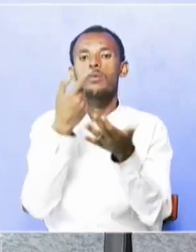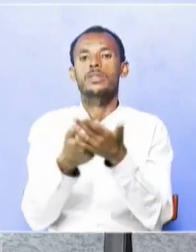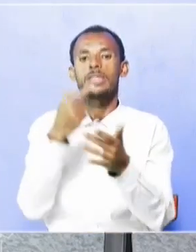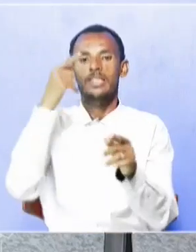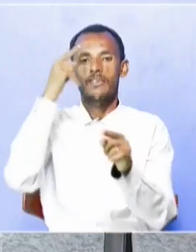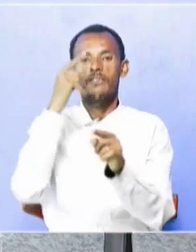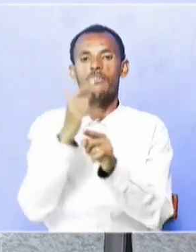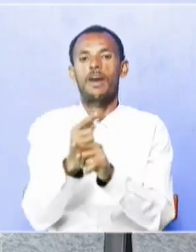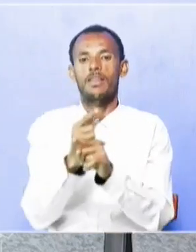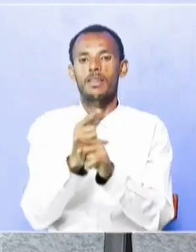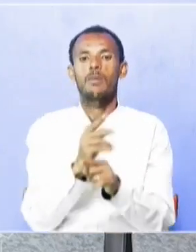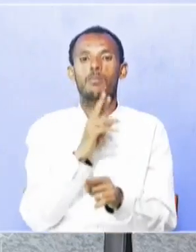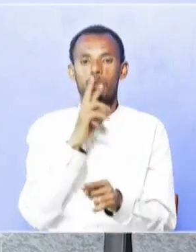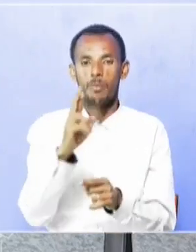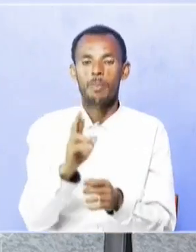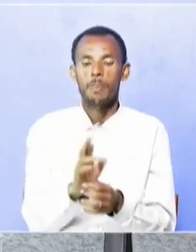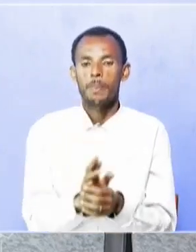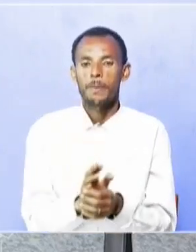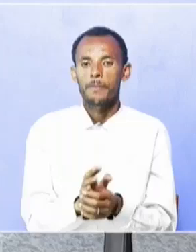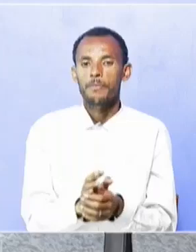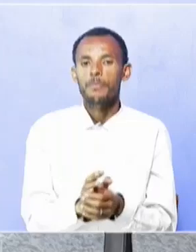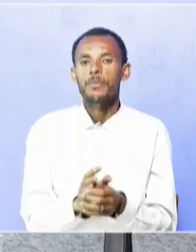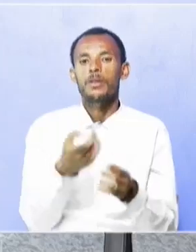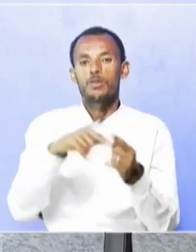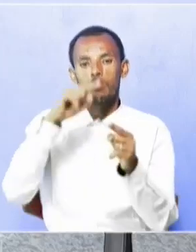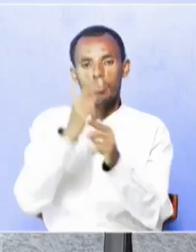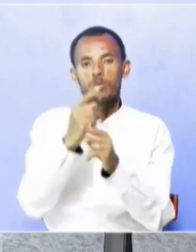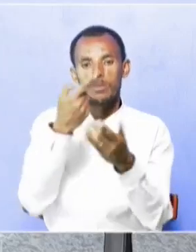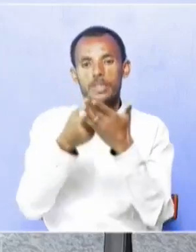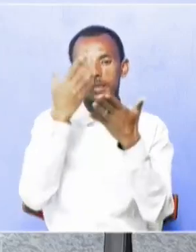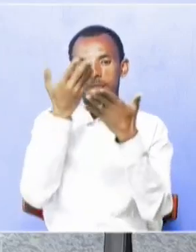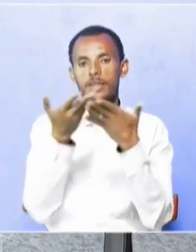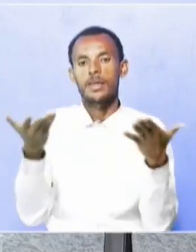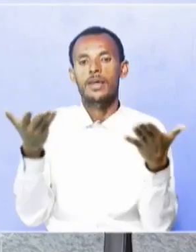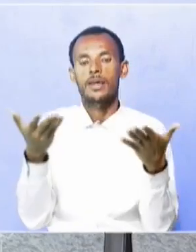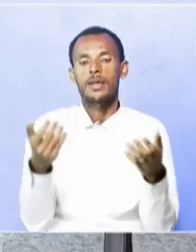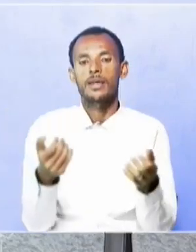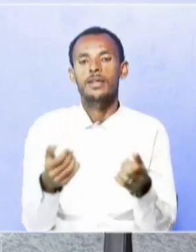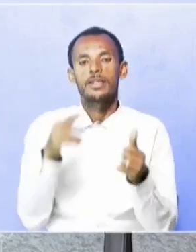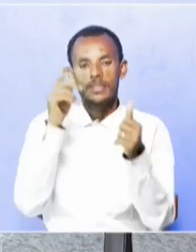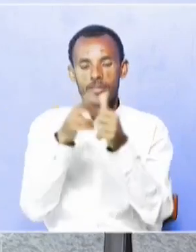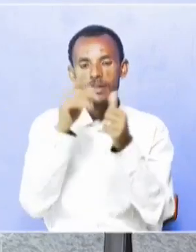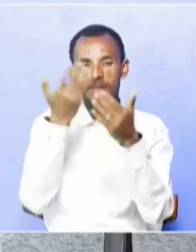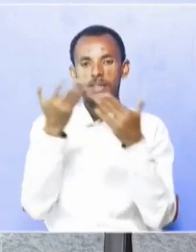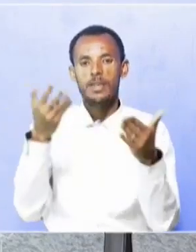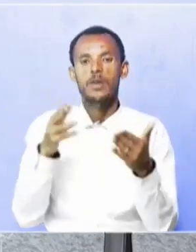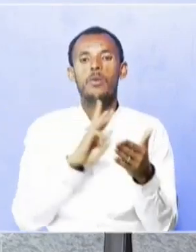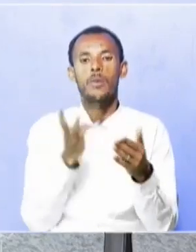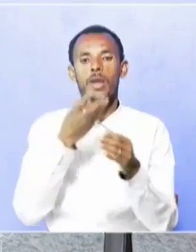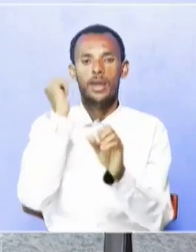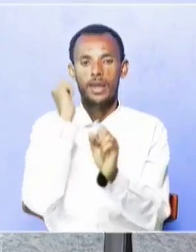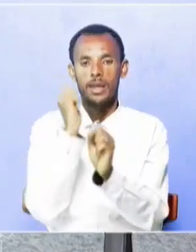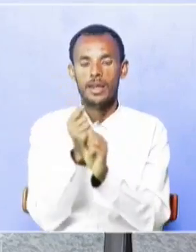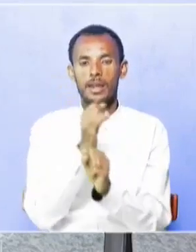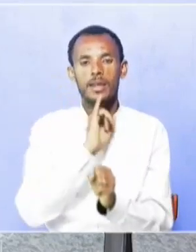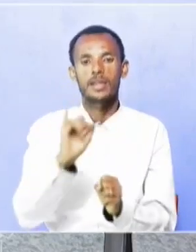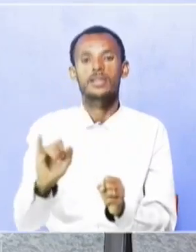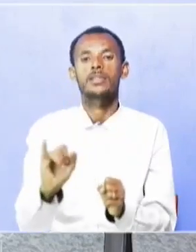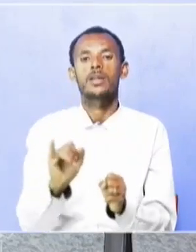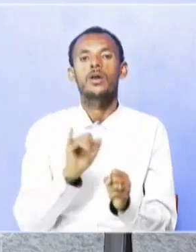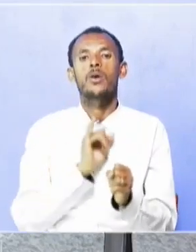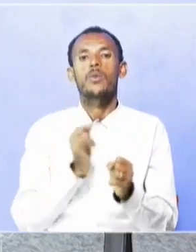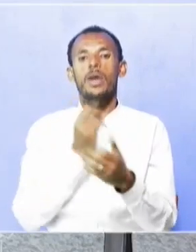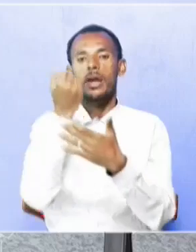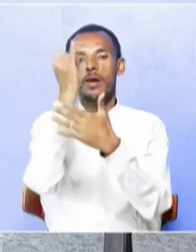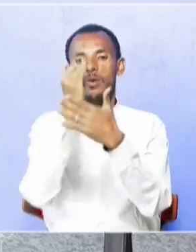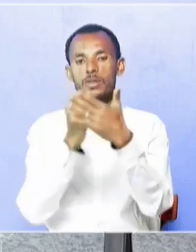proved, right? Just to prove this thing, the first thing that we did is we constructed